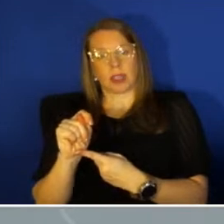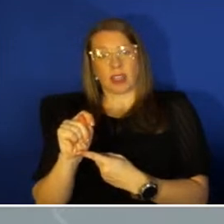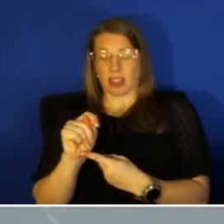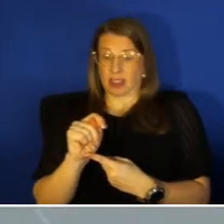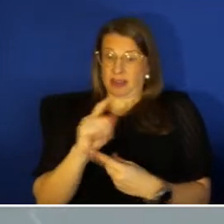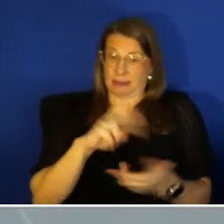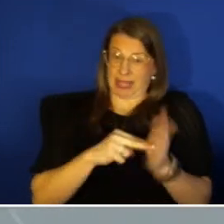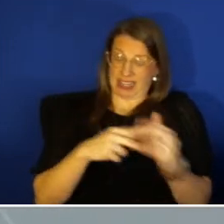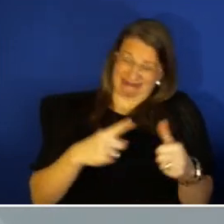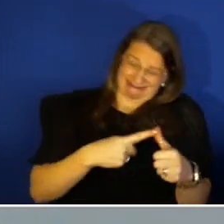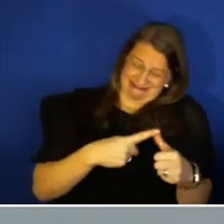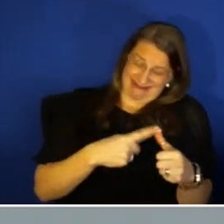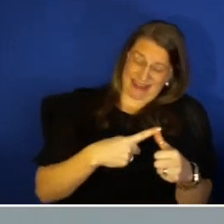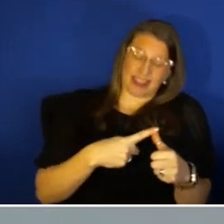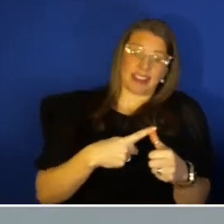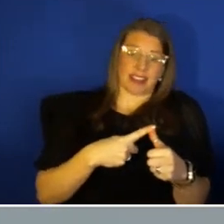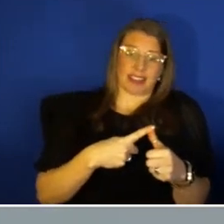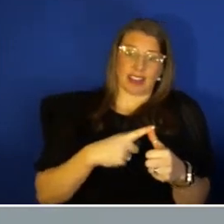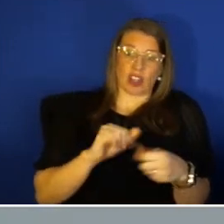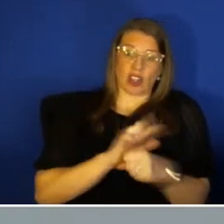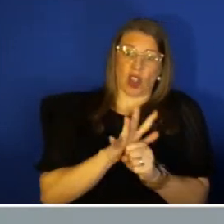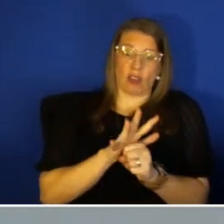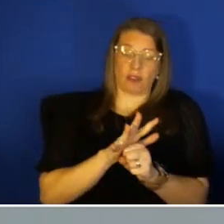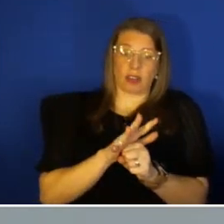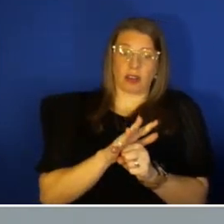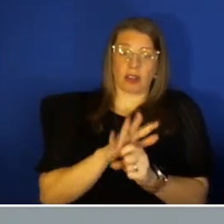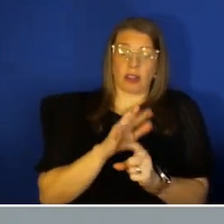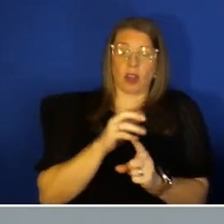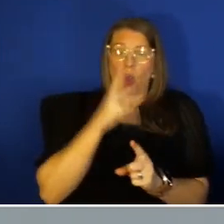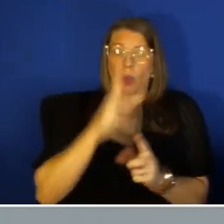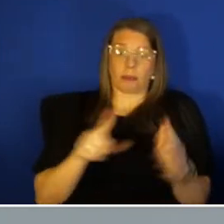patients after they got antiviral drugs for 5 days. Now,